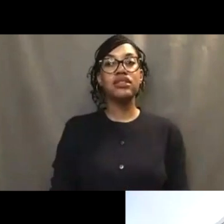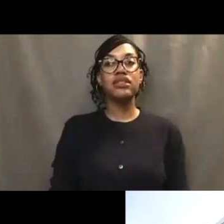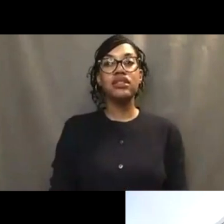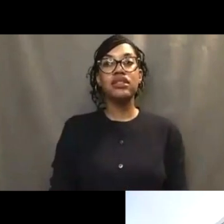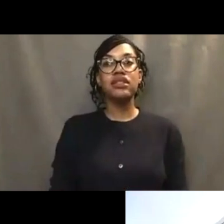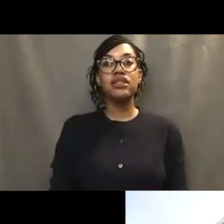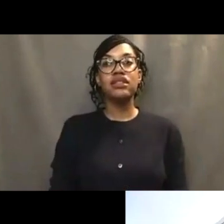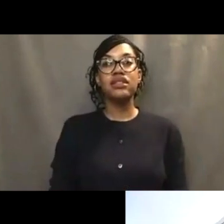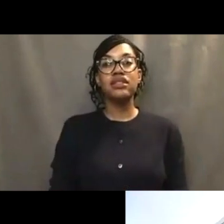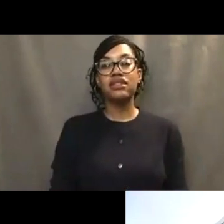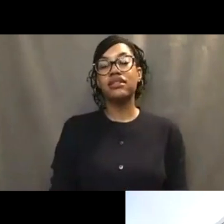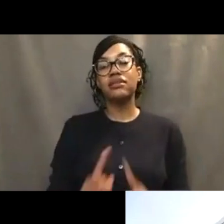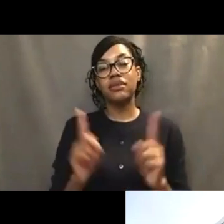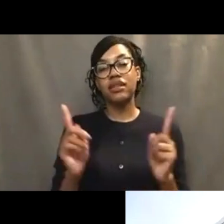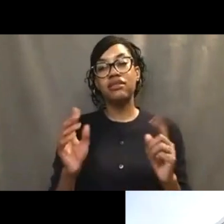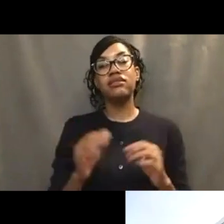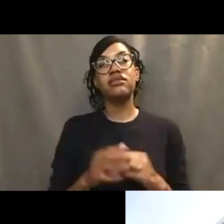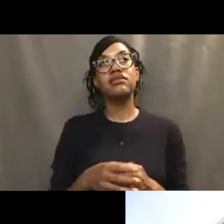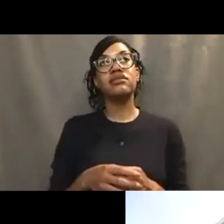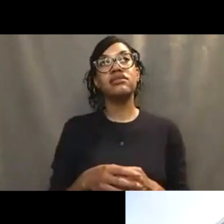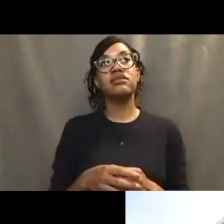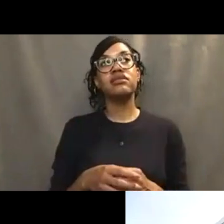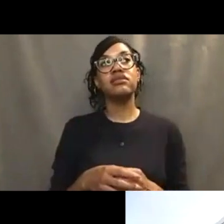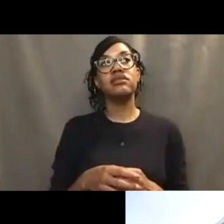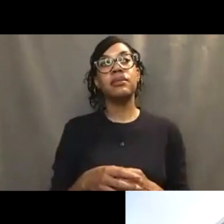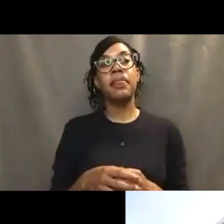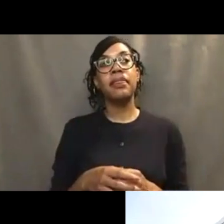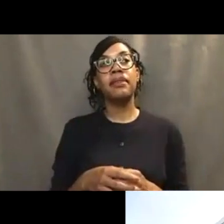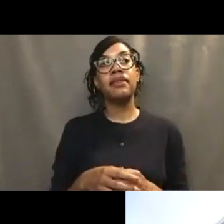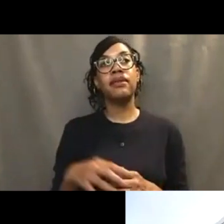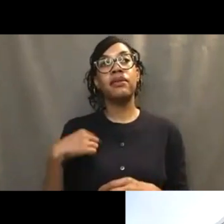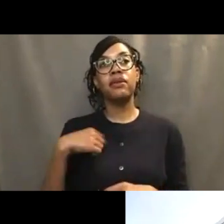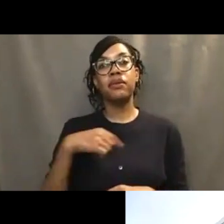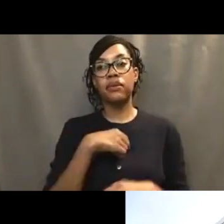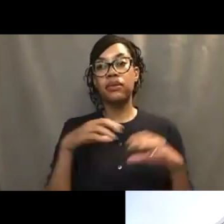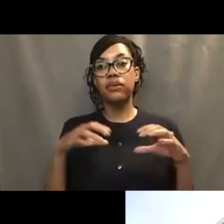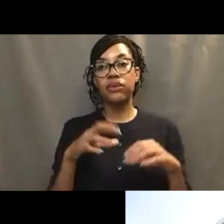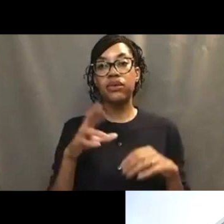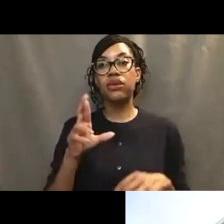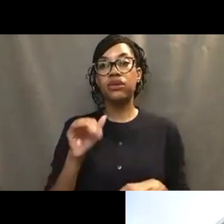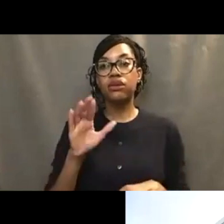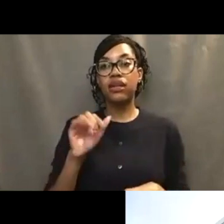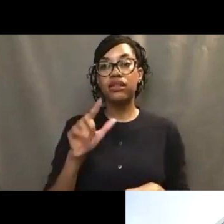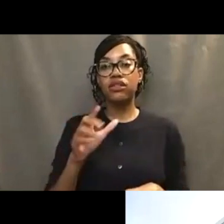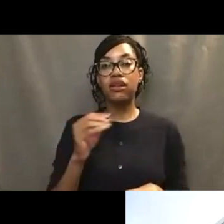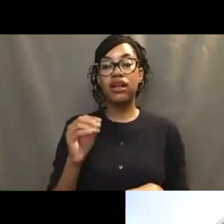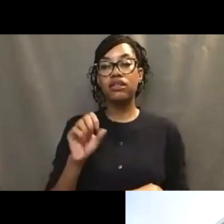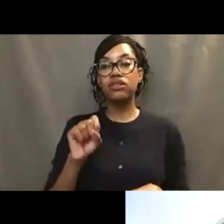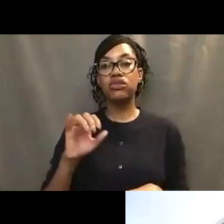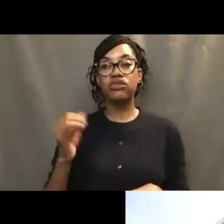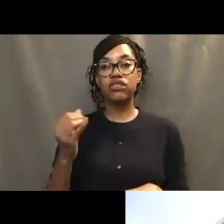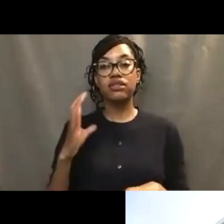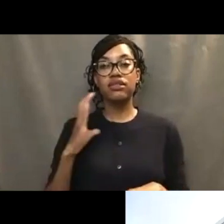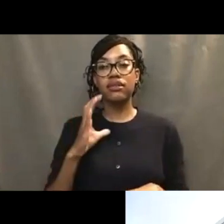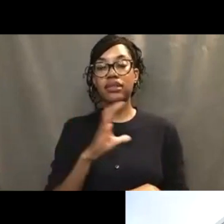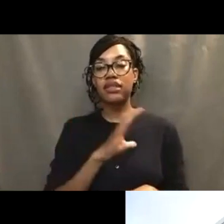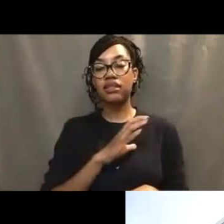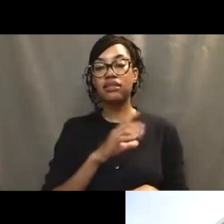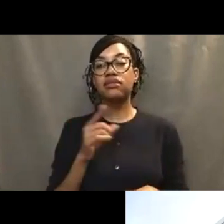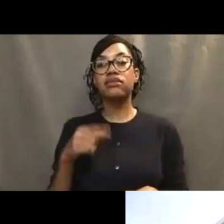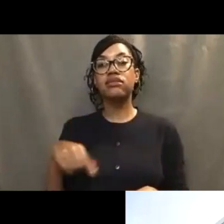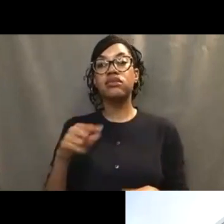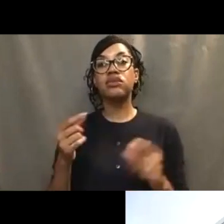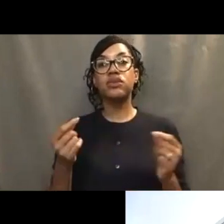more seriously is our Racial and Social Justice Committee is already been working